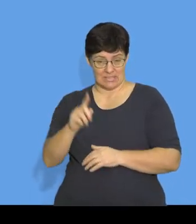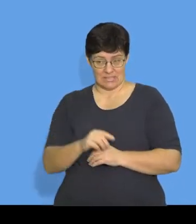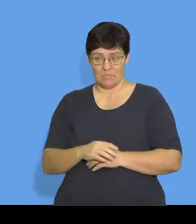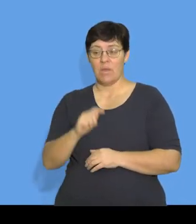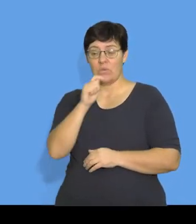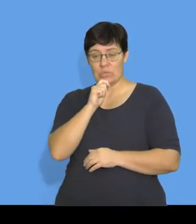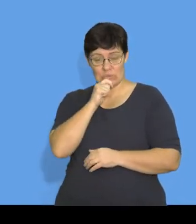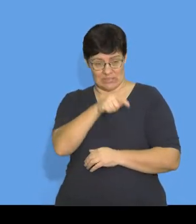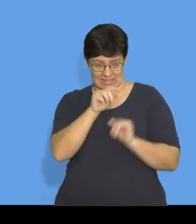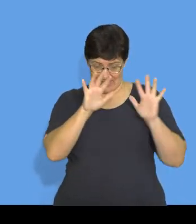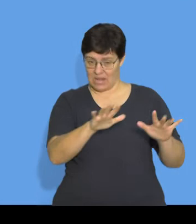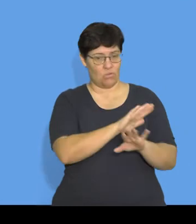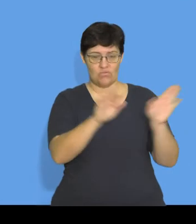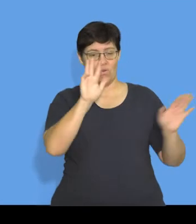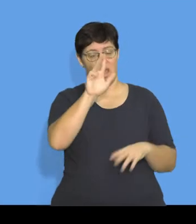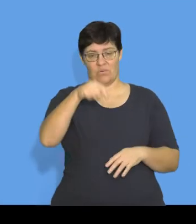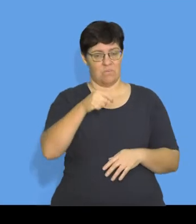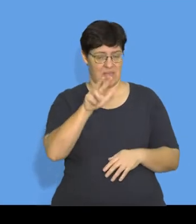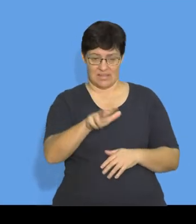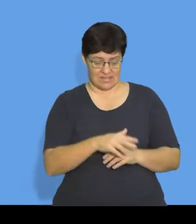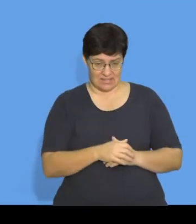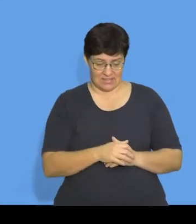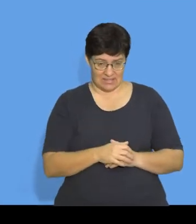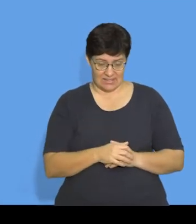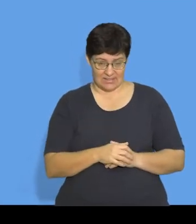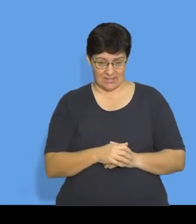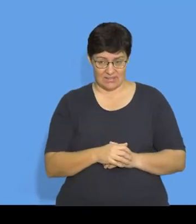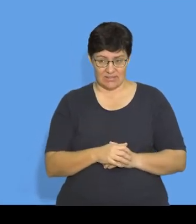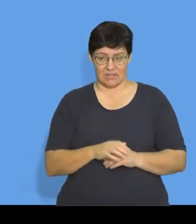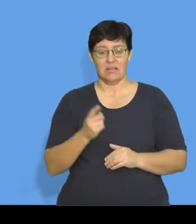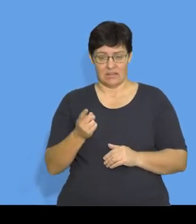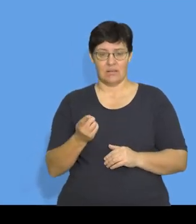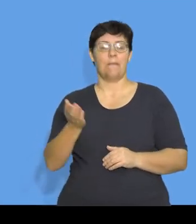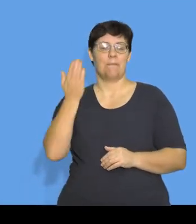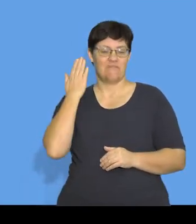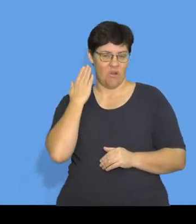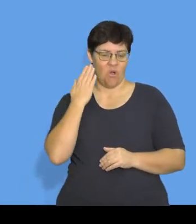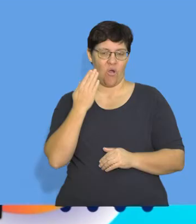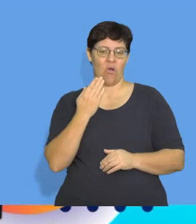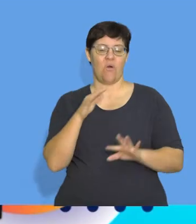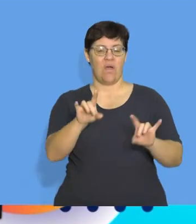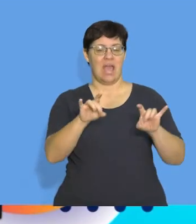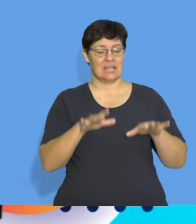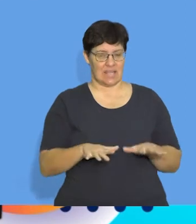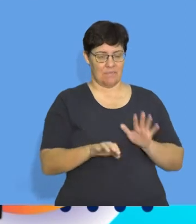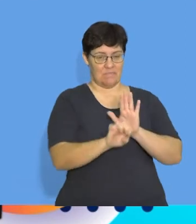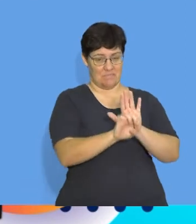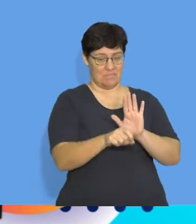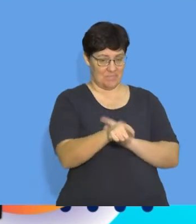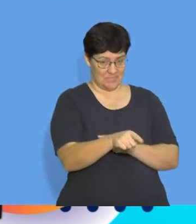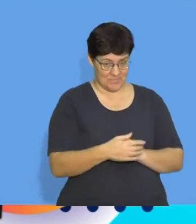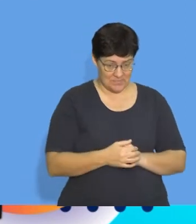use 10, okay? This is actually a past exam question. So this isn't just one I made